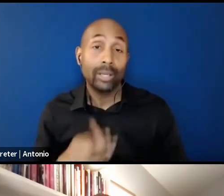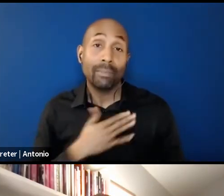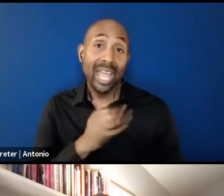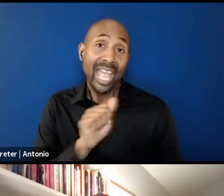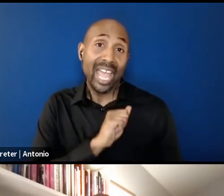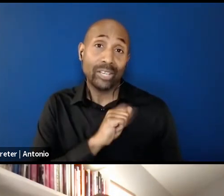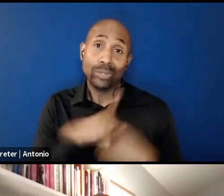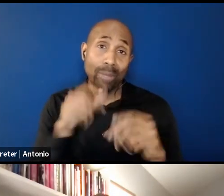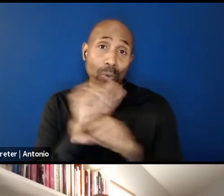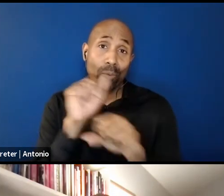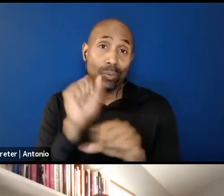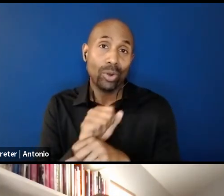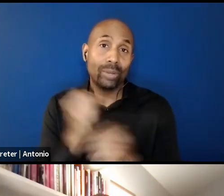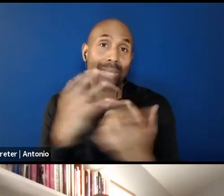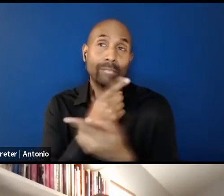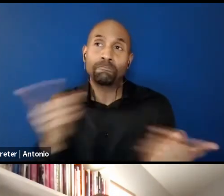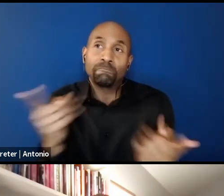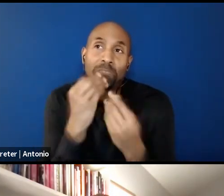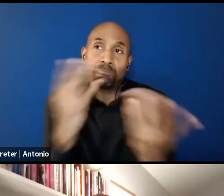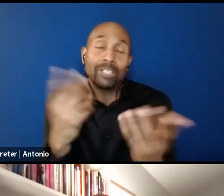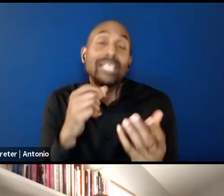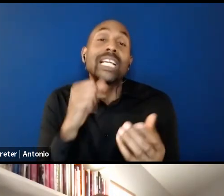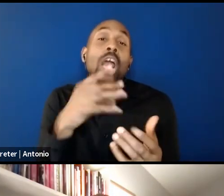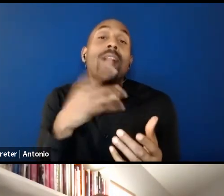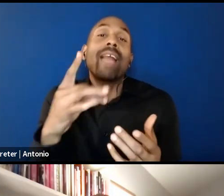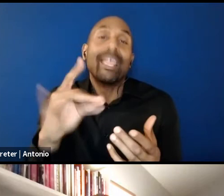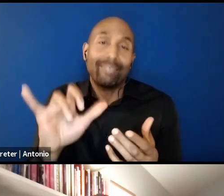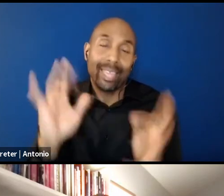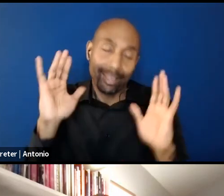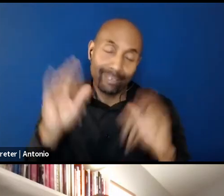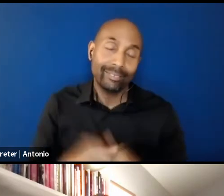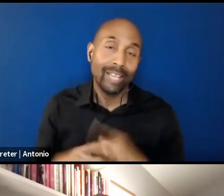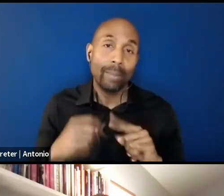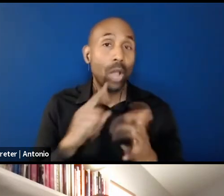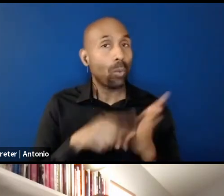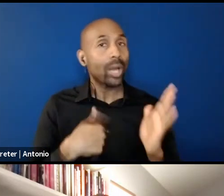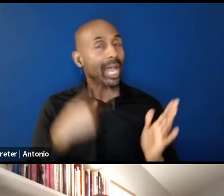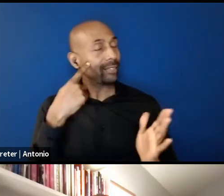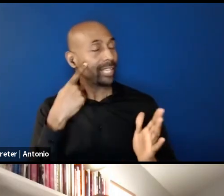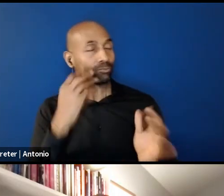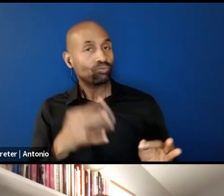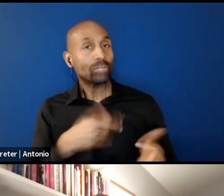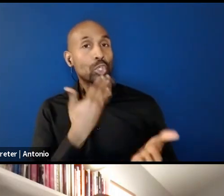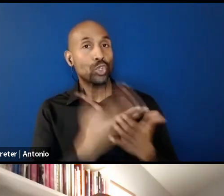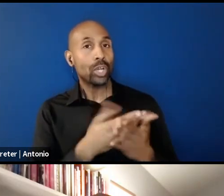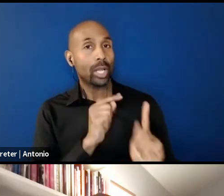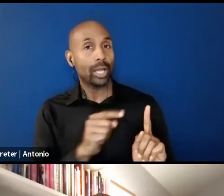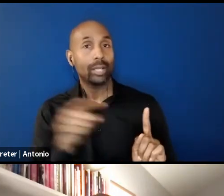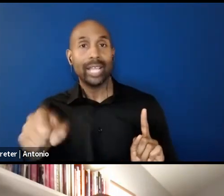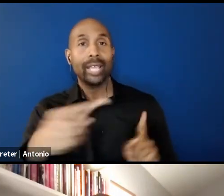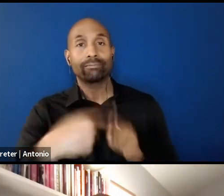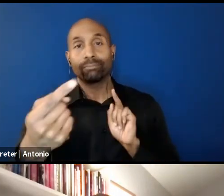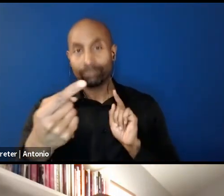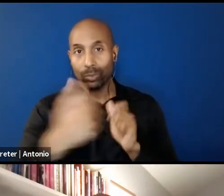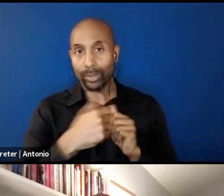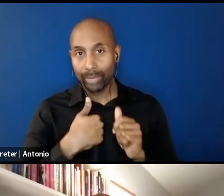about work and about what was, you know, what was good, what constituted, you know, work